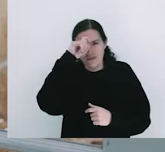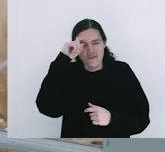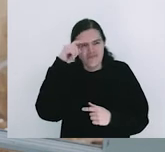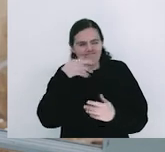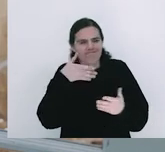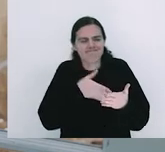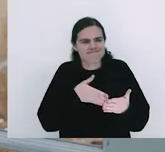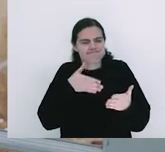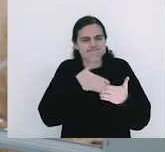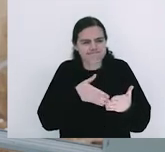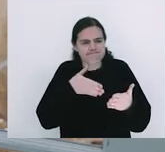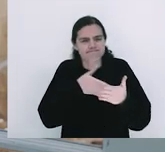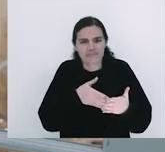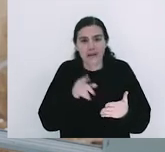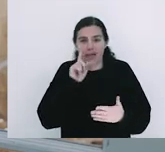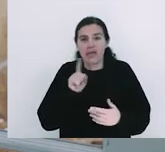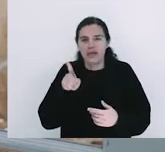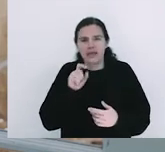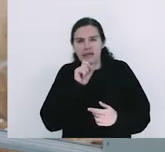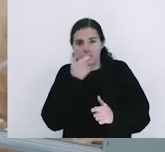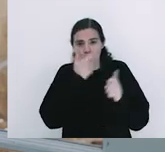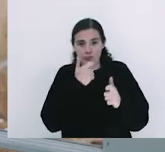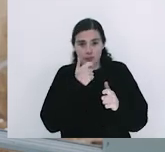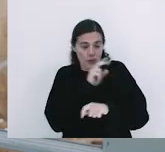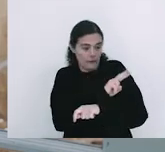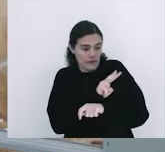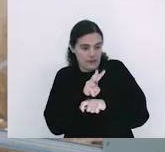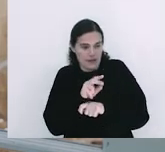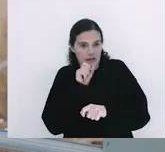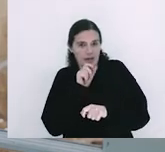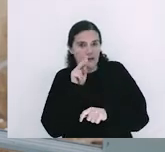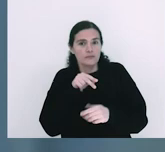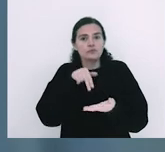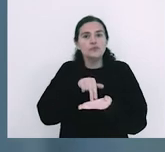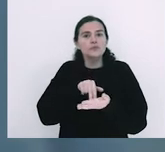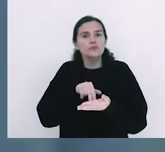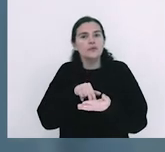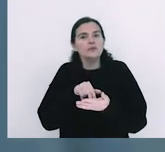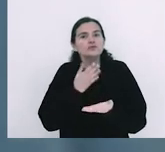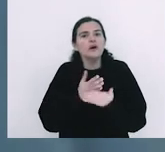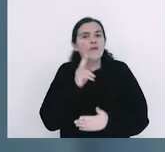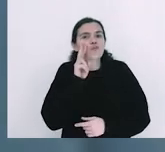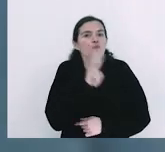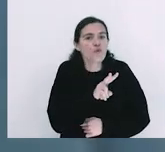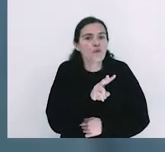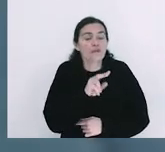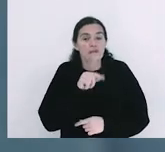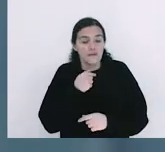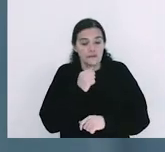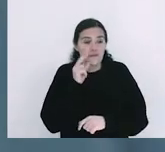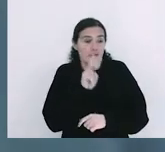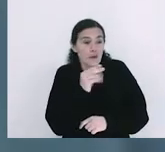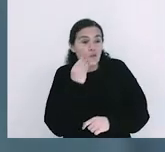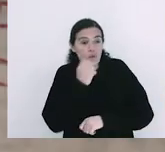to access. They actually put the visitor, the viewer, in a position of the voyeur. So you look in this one through